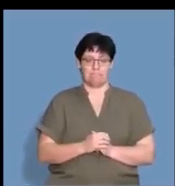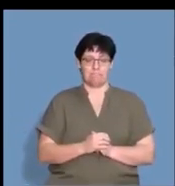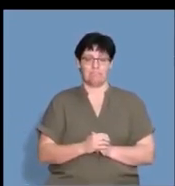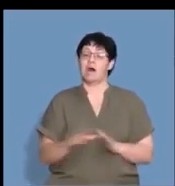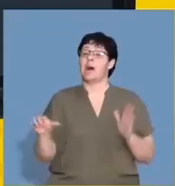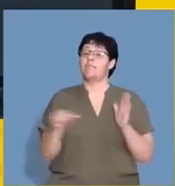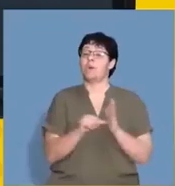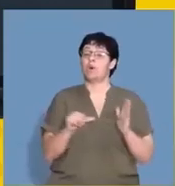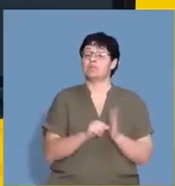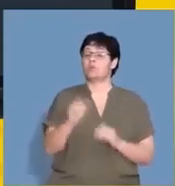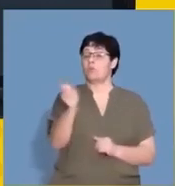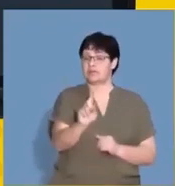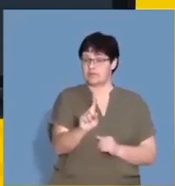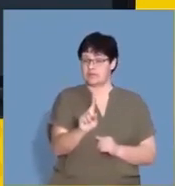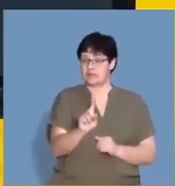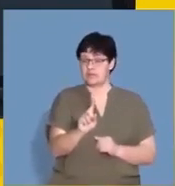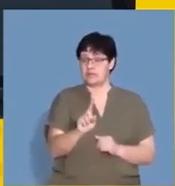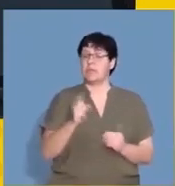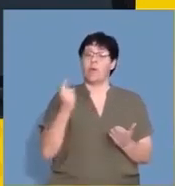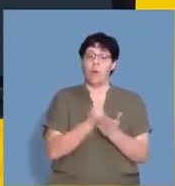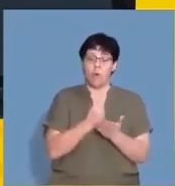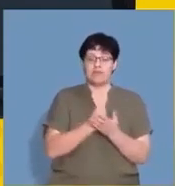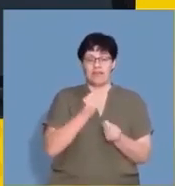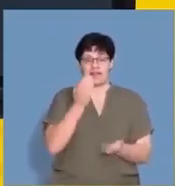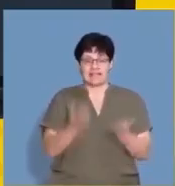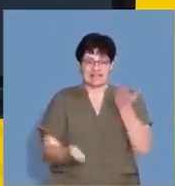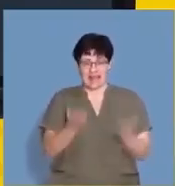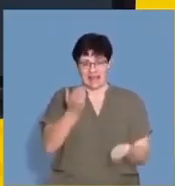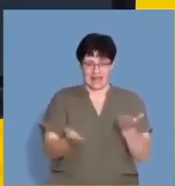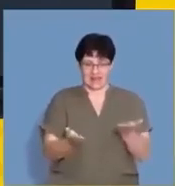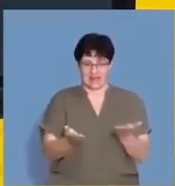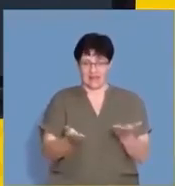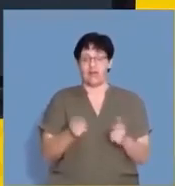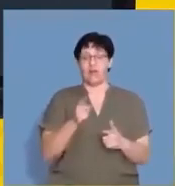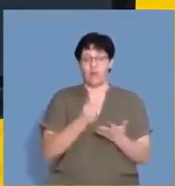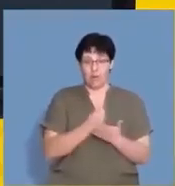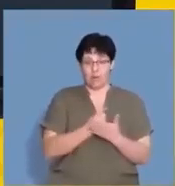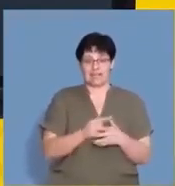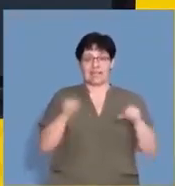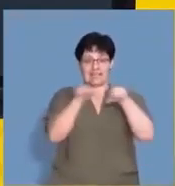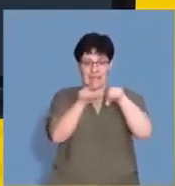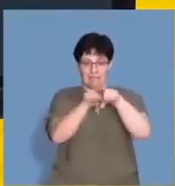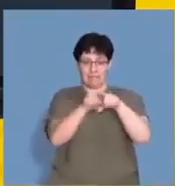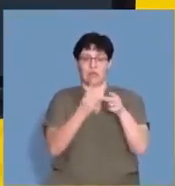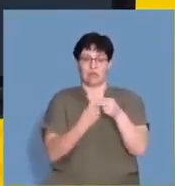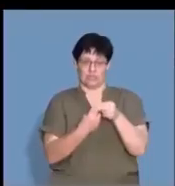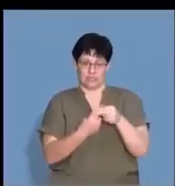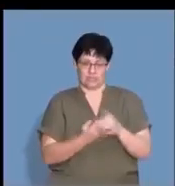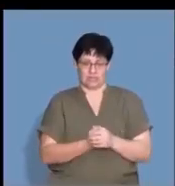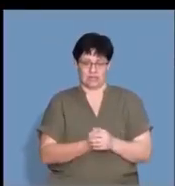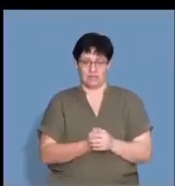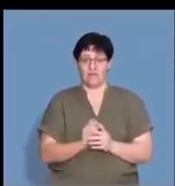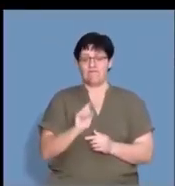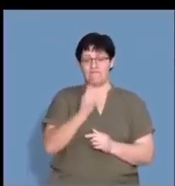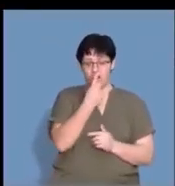What's very important here is that we always have, our scale ratio is always the same units. So